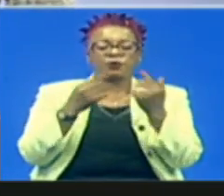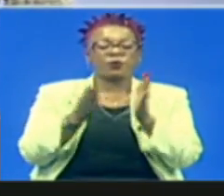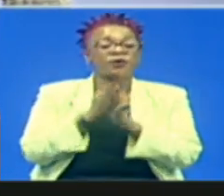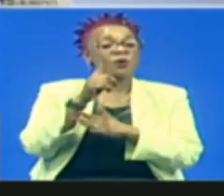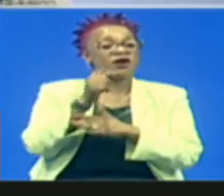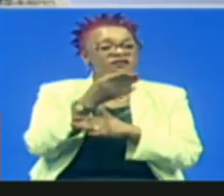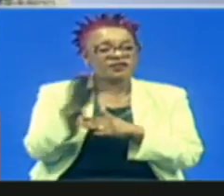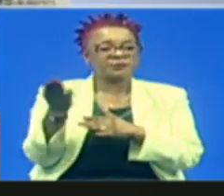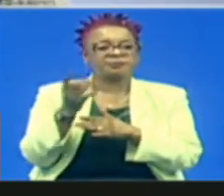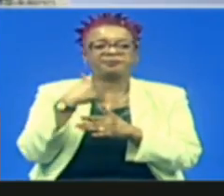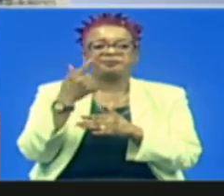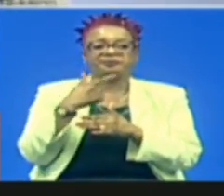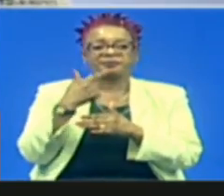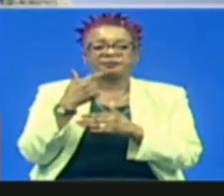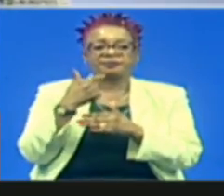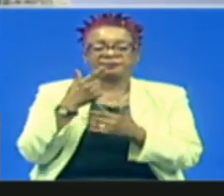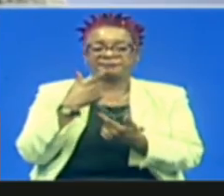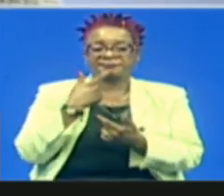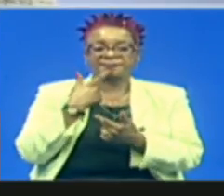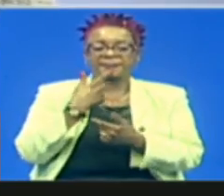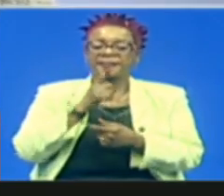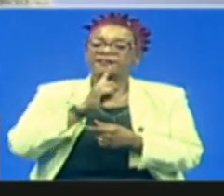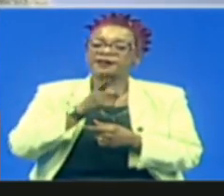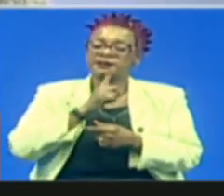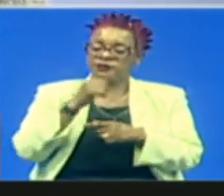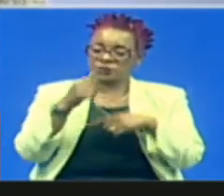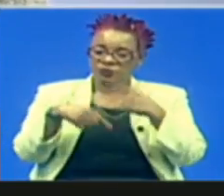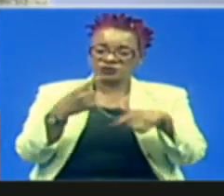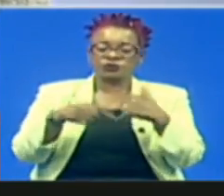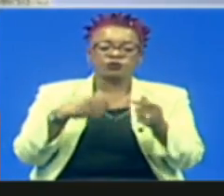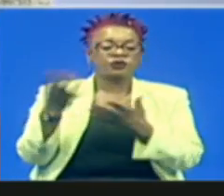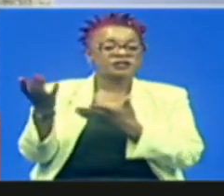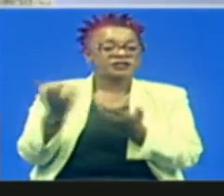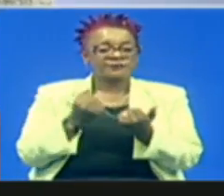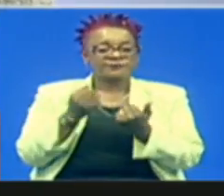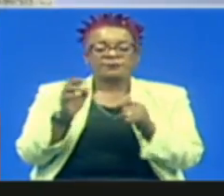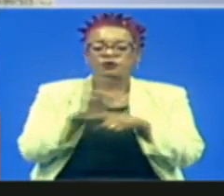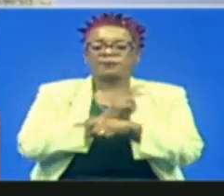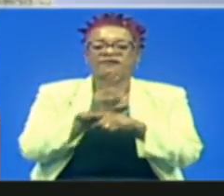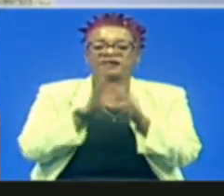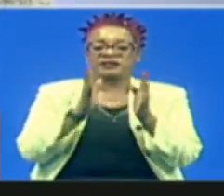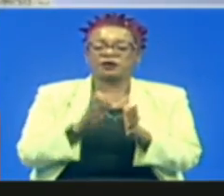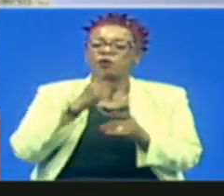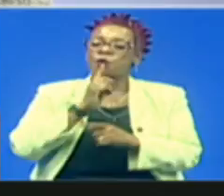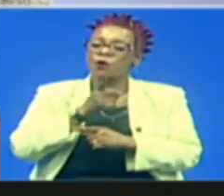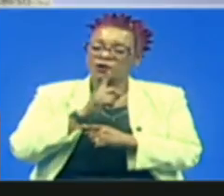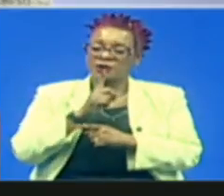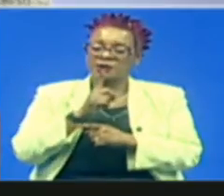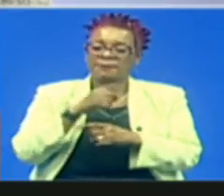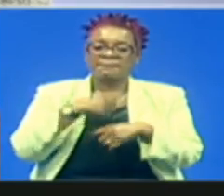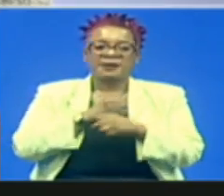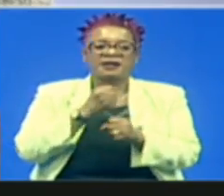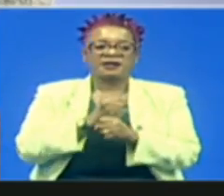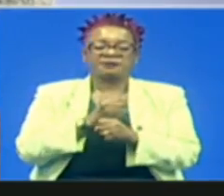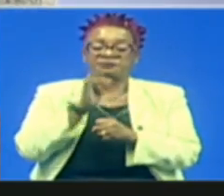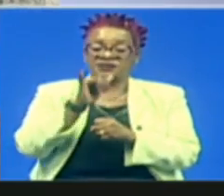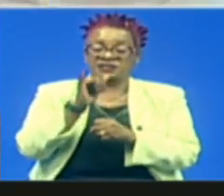for anonymity on account of the threats they continue to receive from their supervisors, who warned them against making the issue